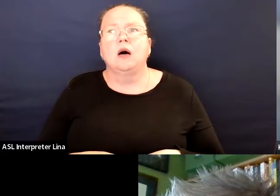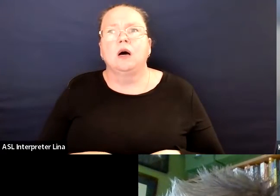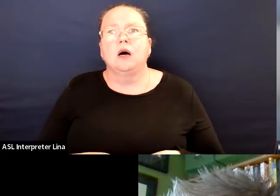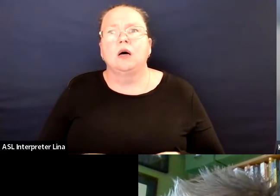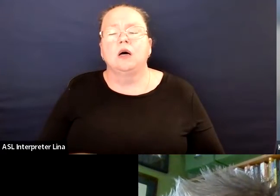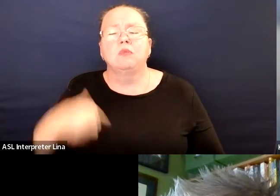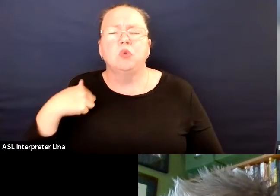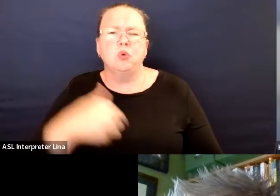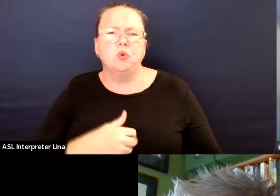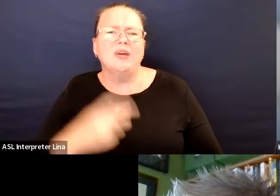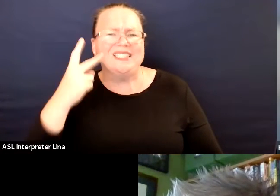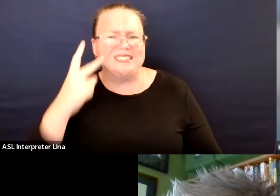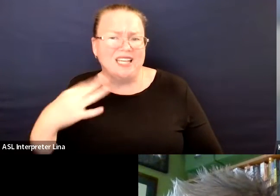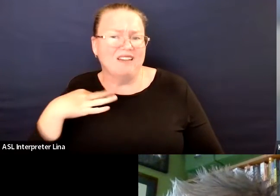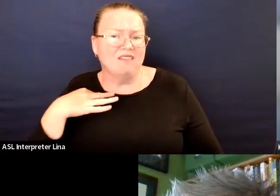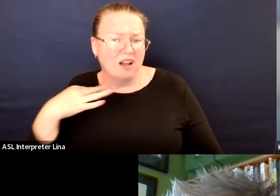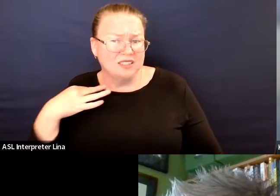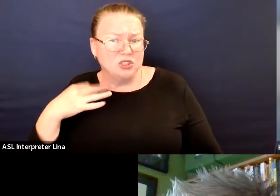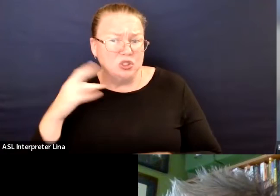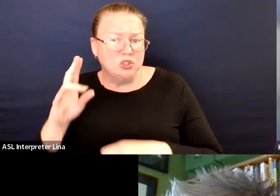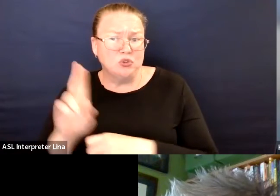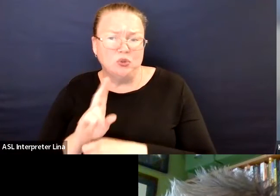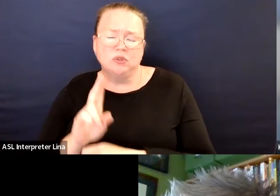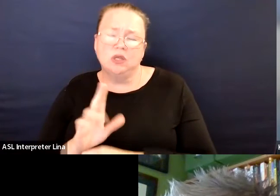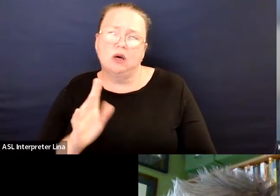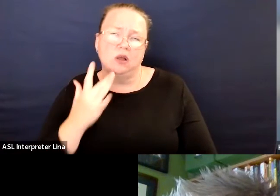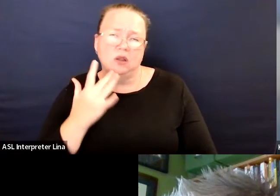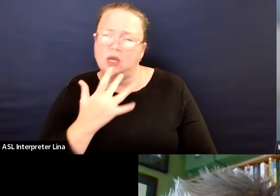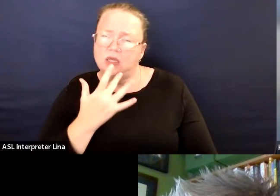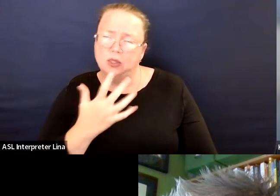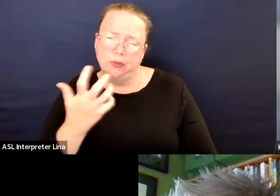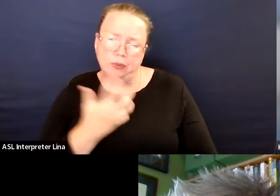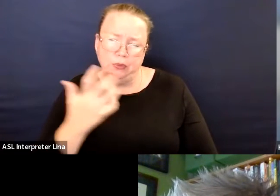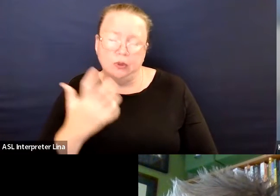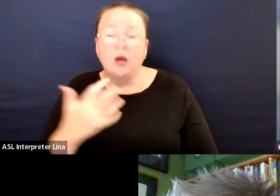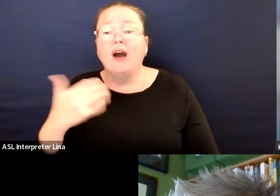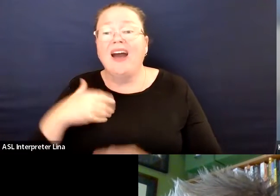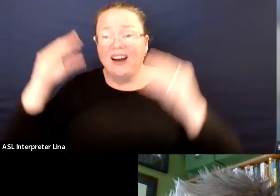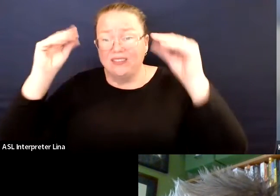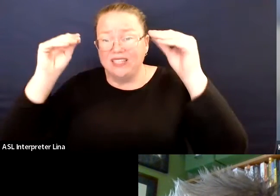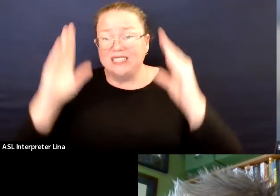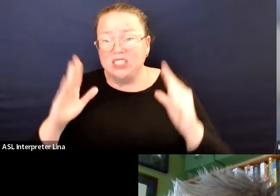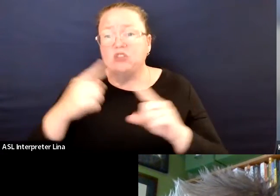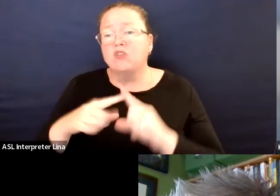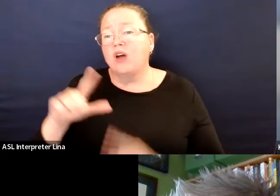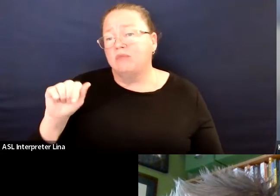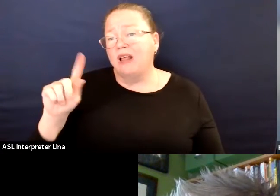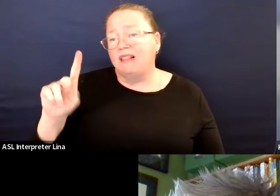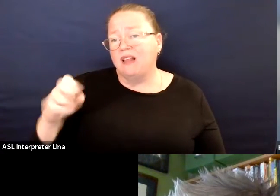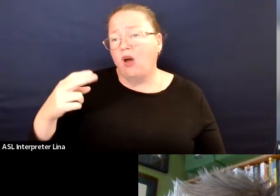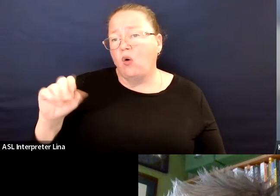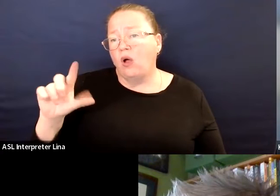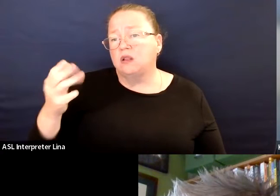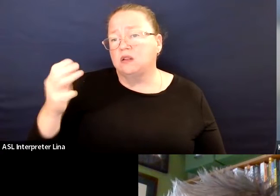When we look at the volunteers we use, we've been so fortunate. So we have teachers from the Lake Holcomb High School,